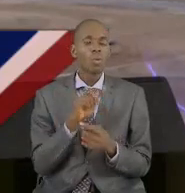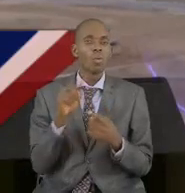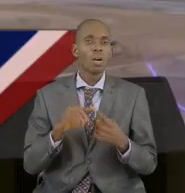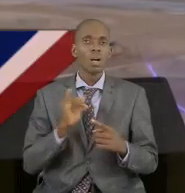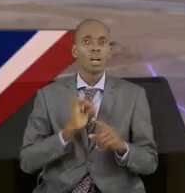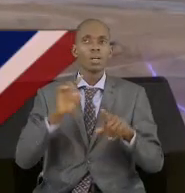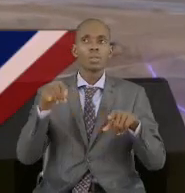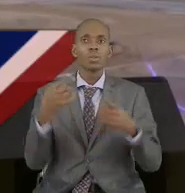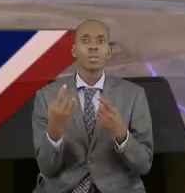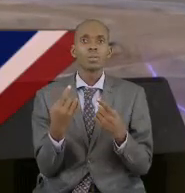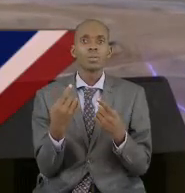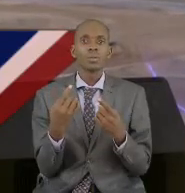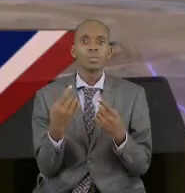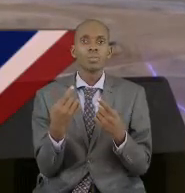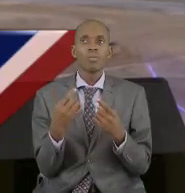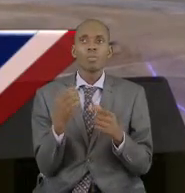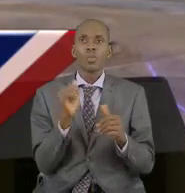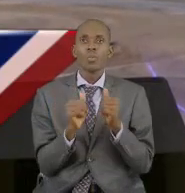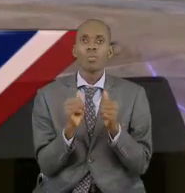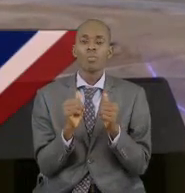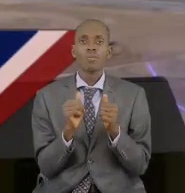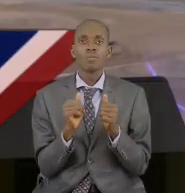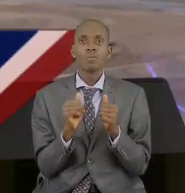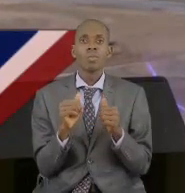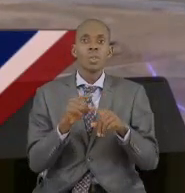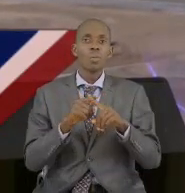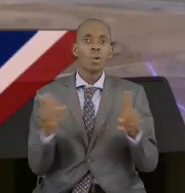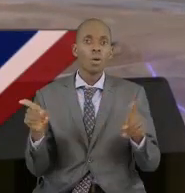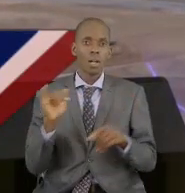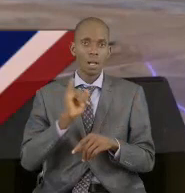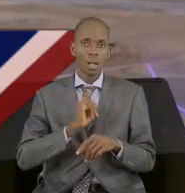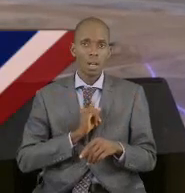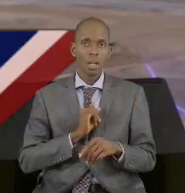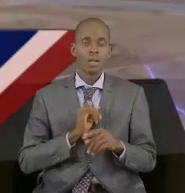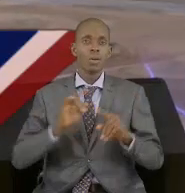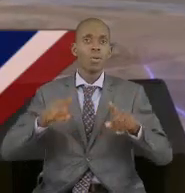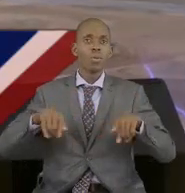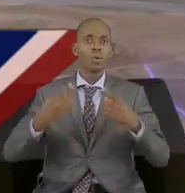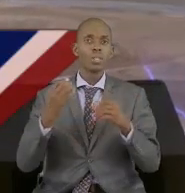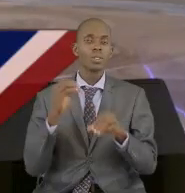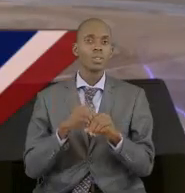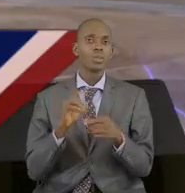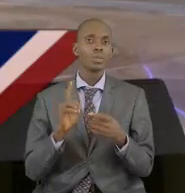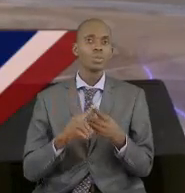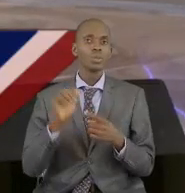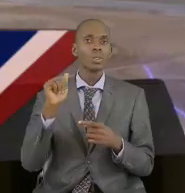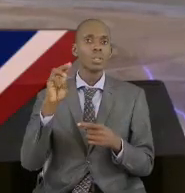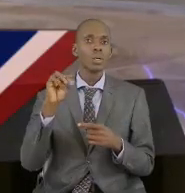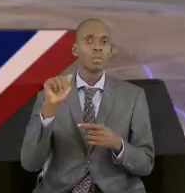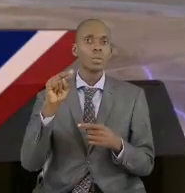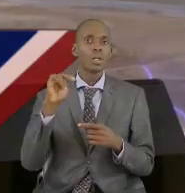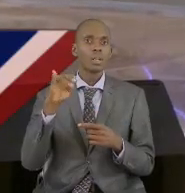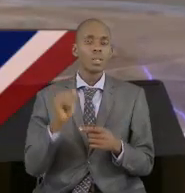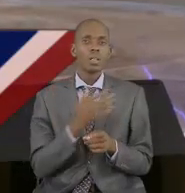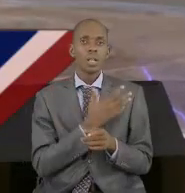them which were apostles before me, but I went into Arabia and returned